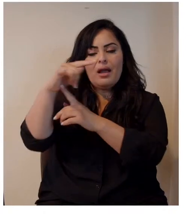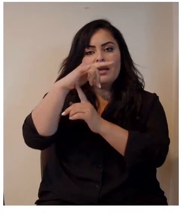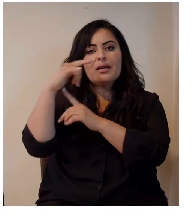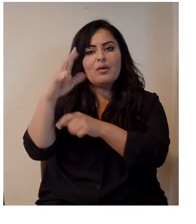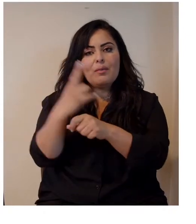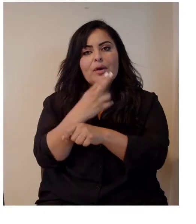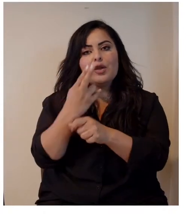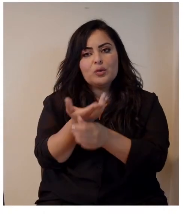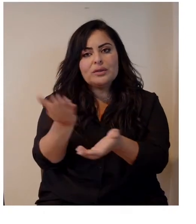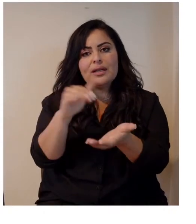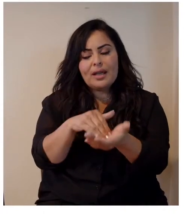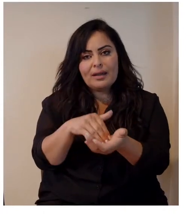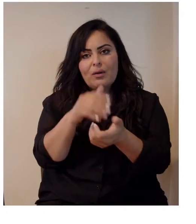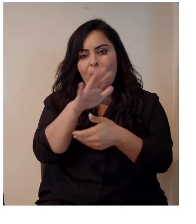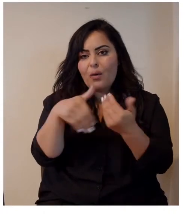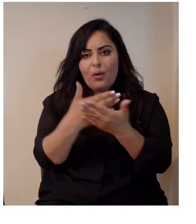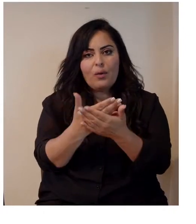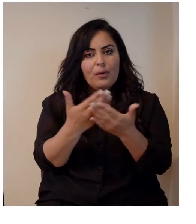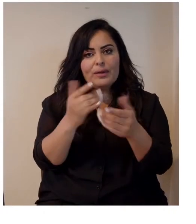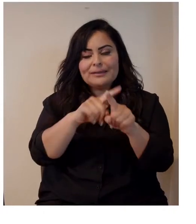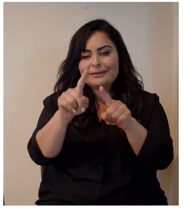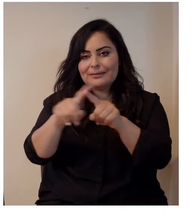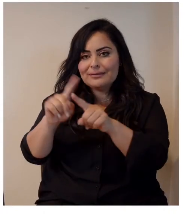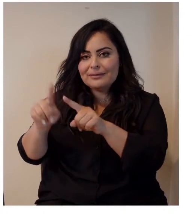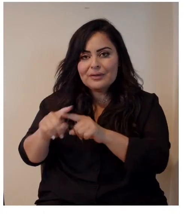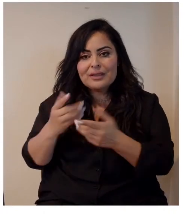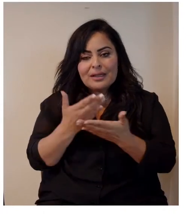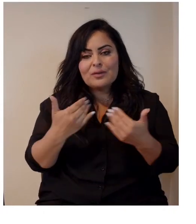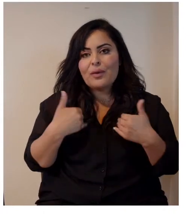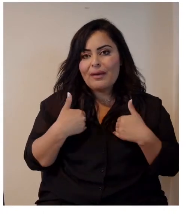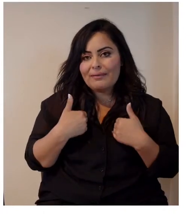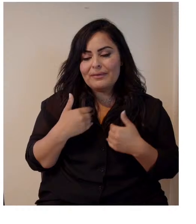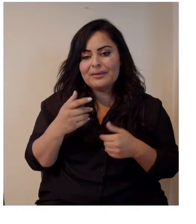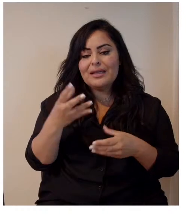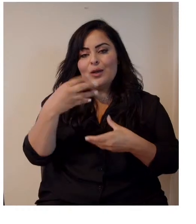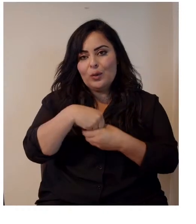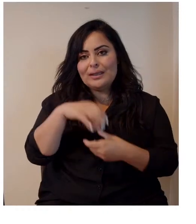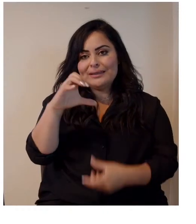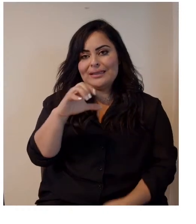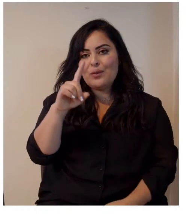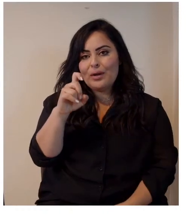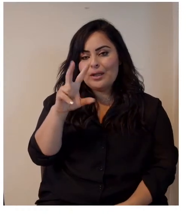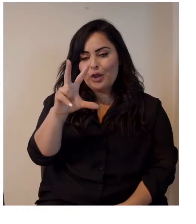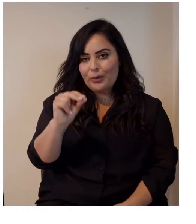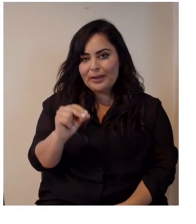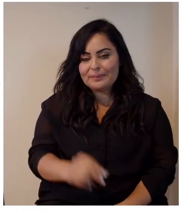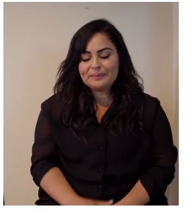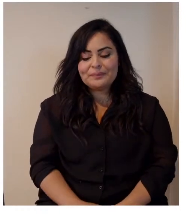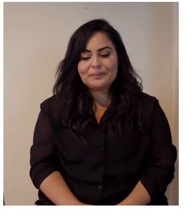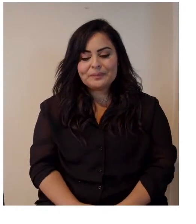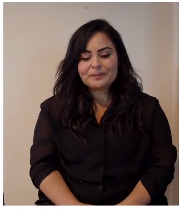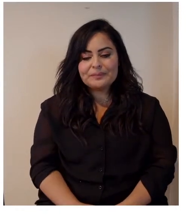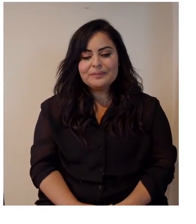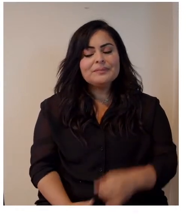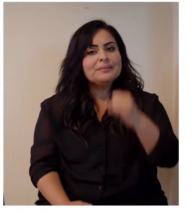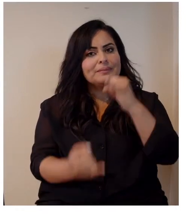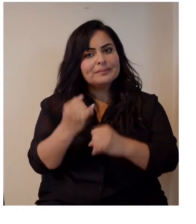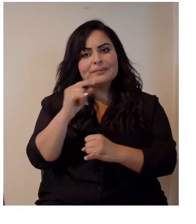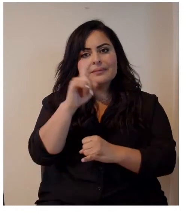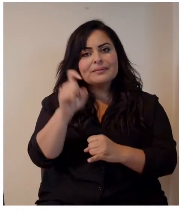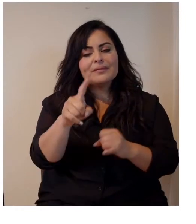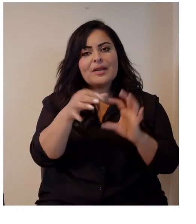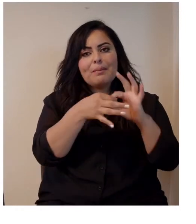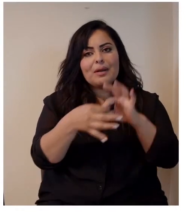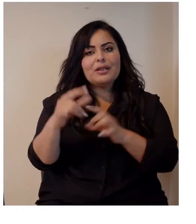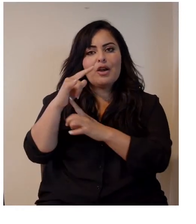to use every tool in the toolbox out there, including those C-130s at the Air Force Base. Last one here on the aircraft.